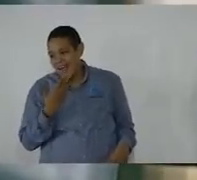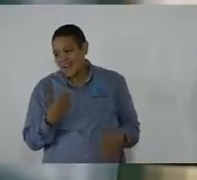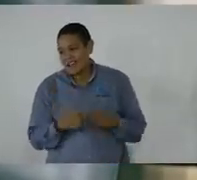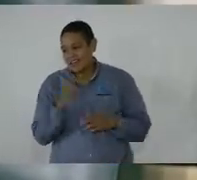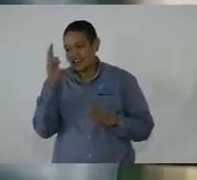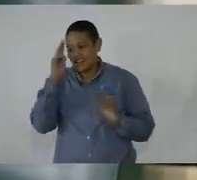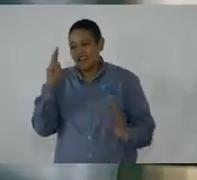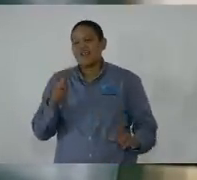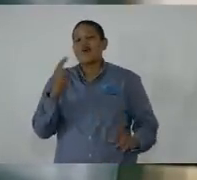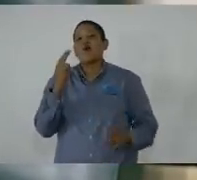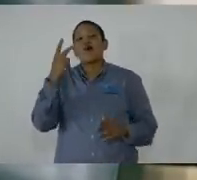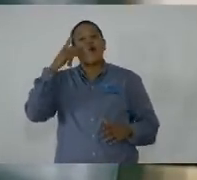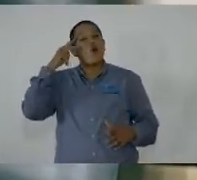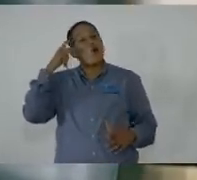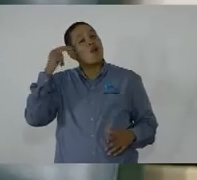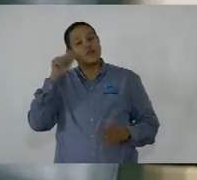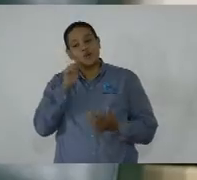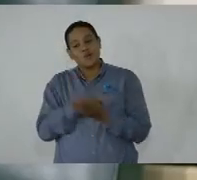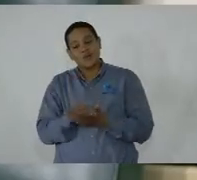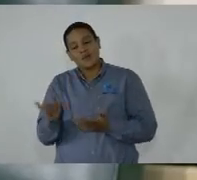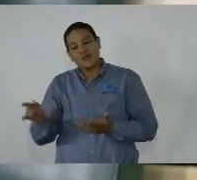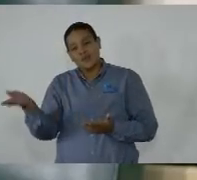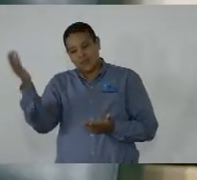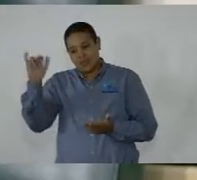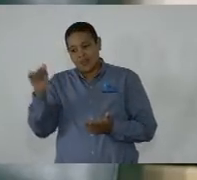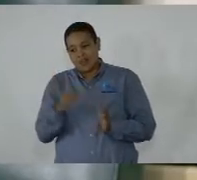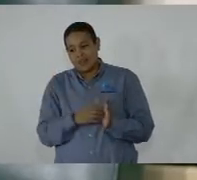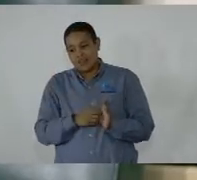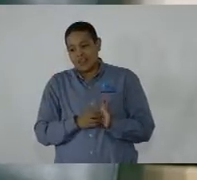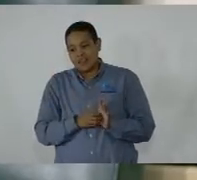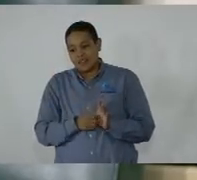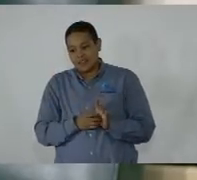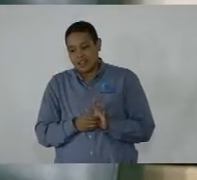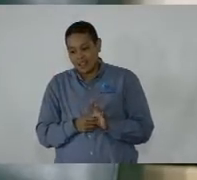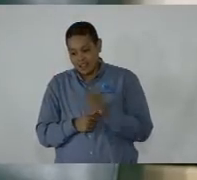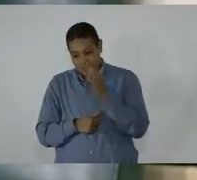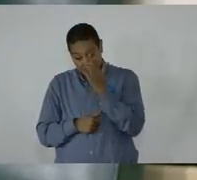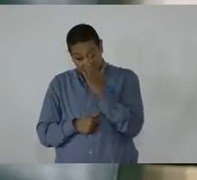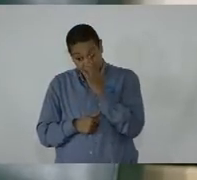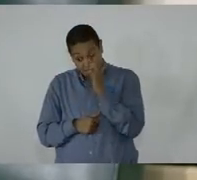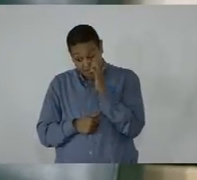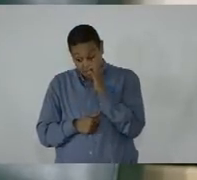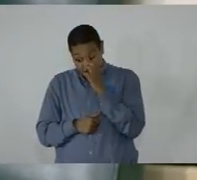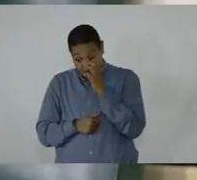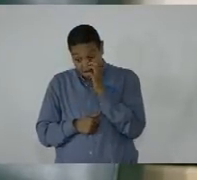Juliet Holness as well. Madam Speaker,